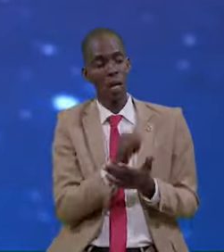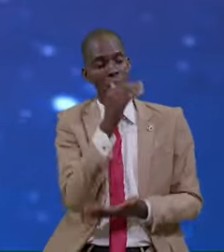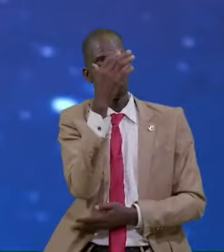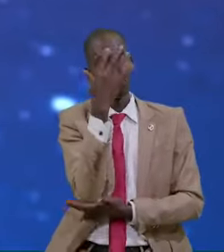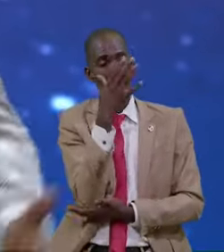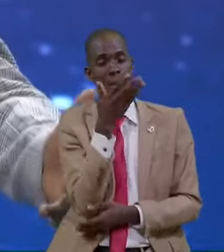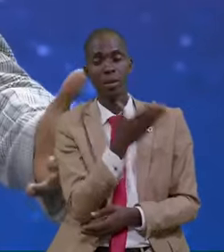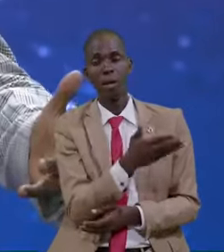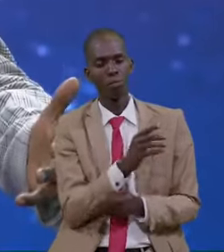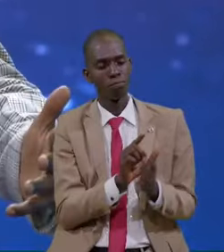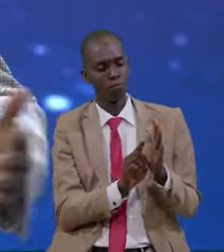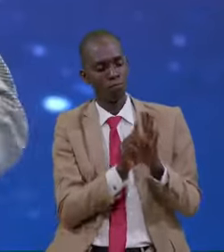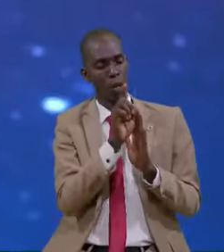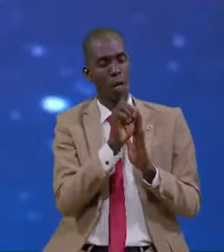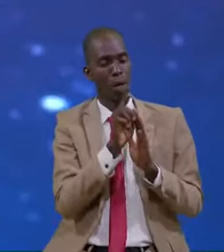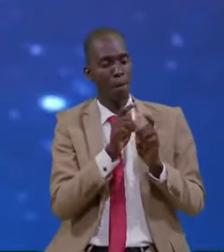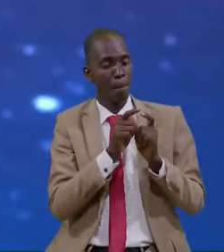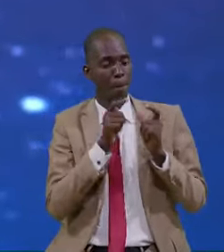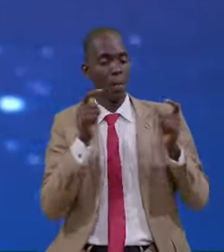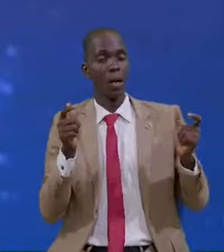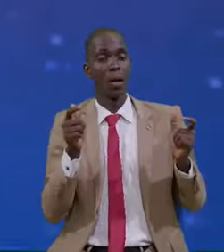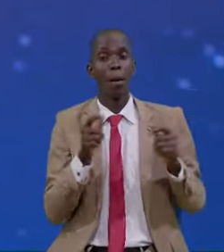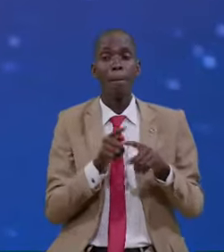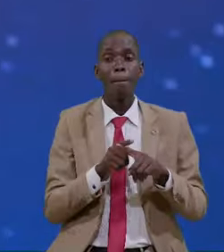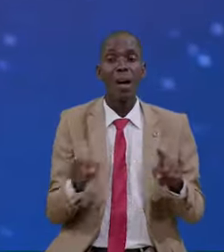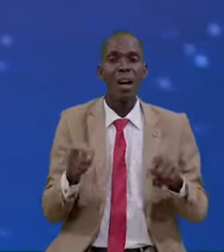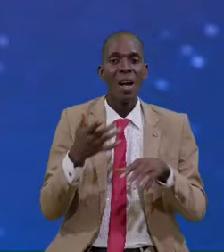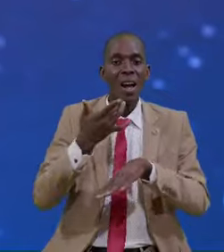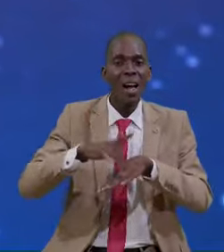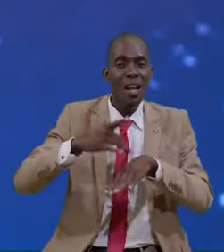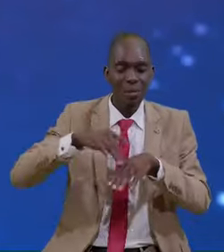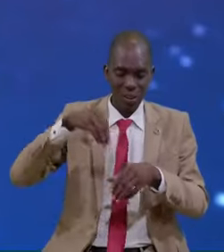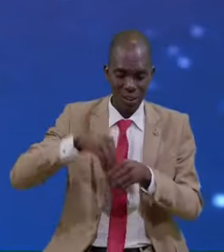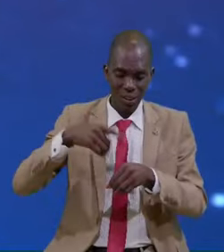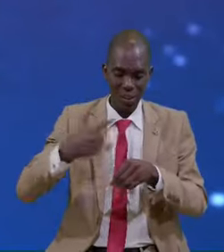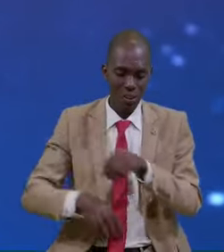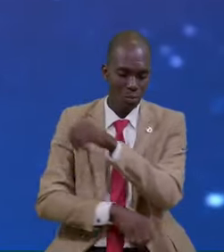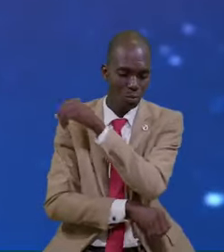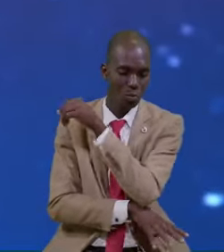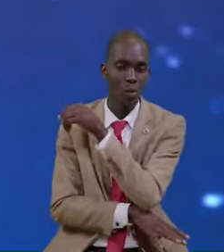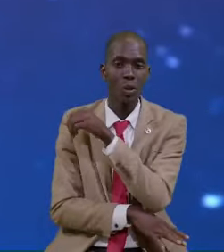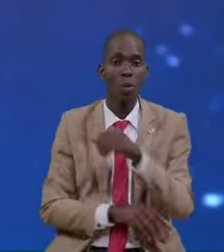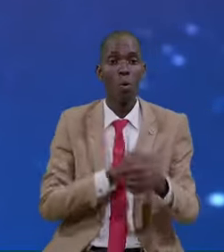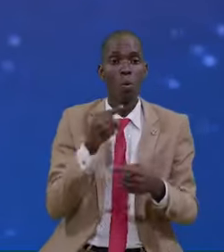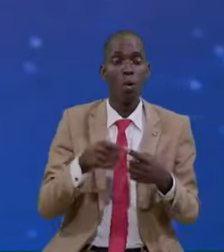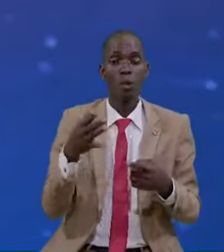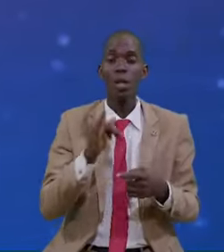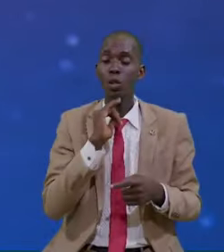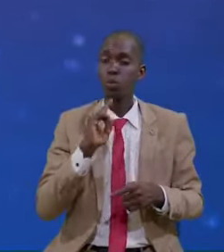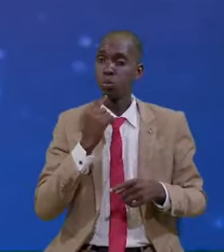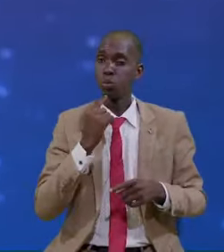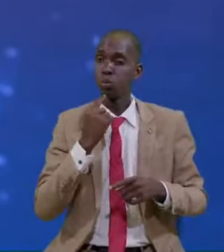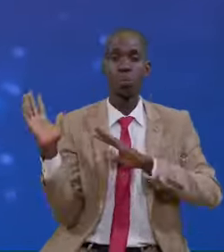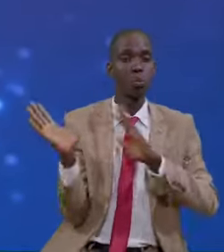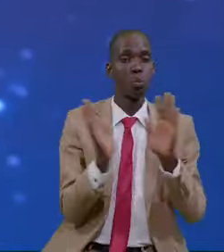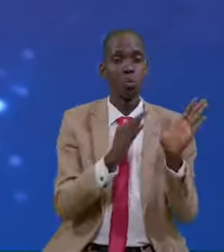tall, big, but empty in the trunk. When the wind blows, because of the